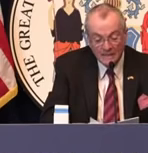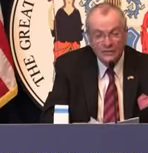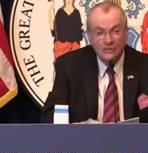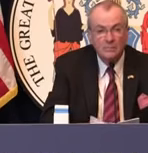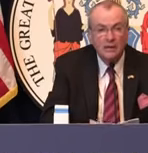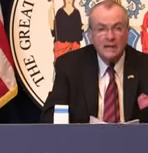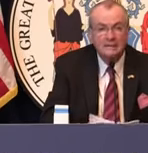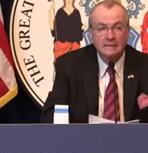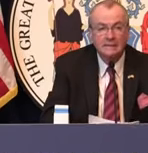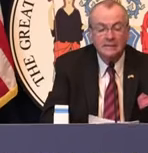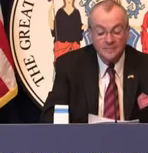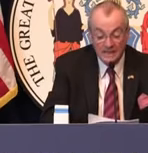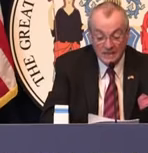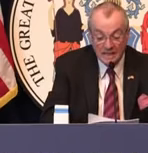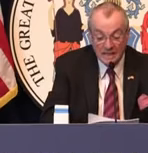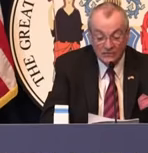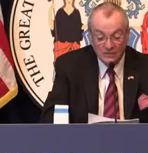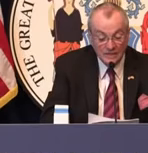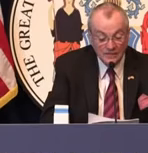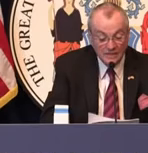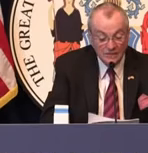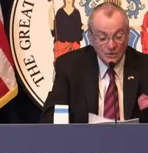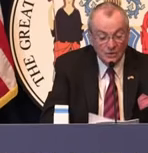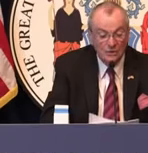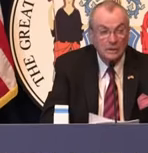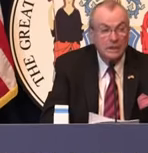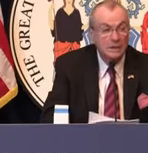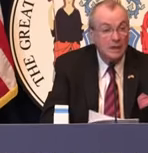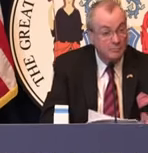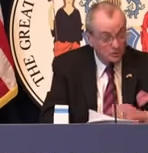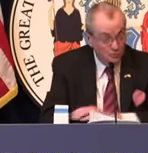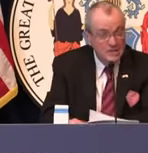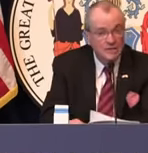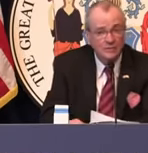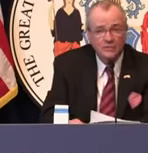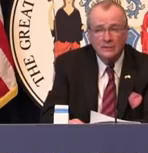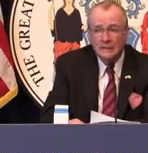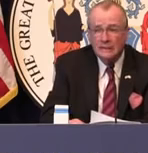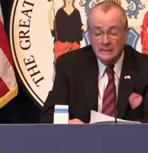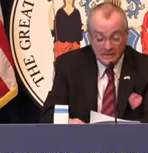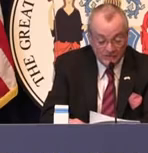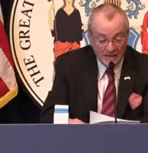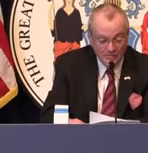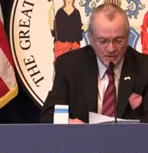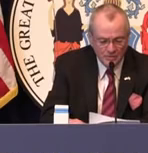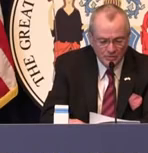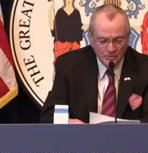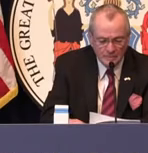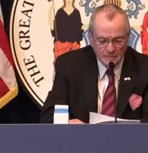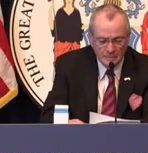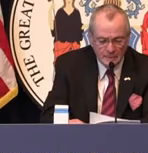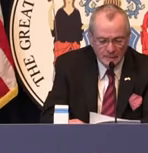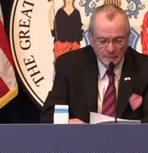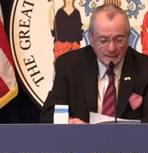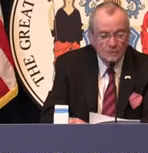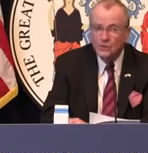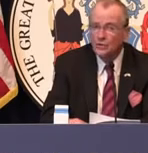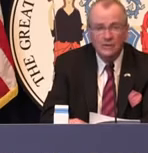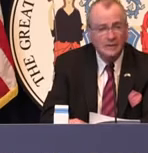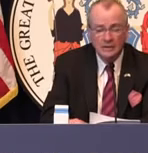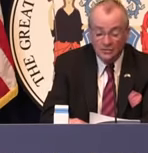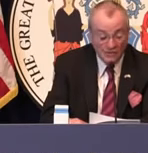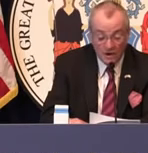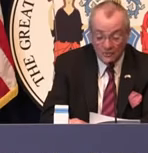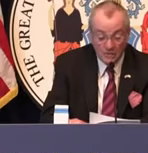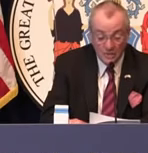had a tremendous impact and taken a significant toll on both residents and staff members. And New